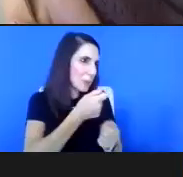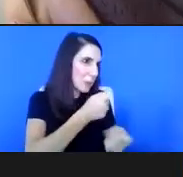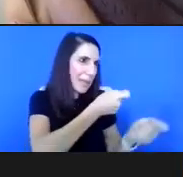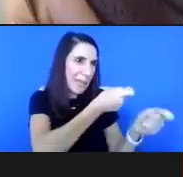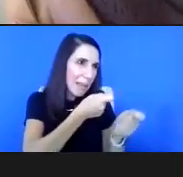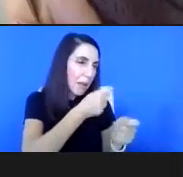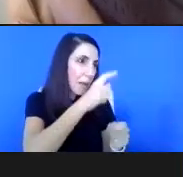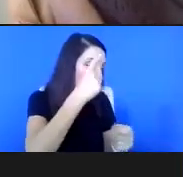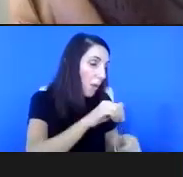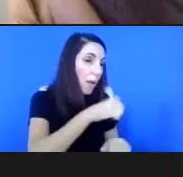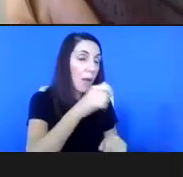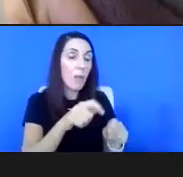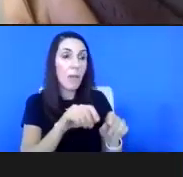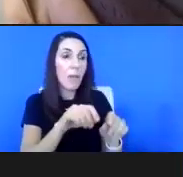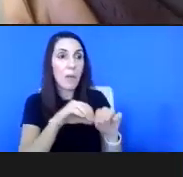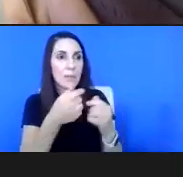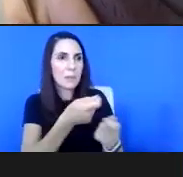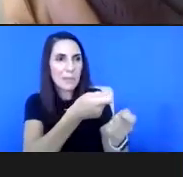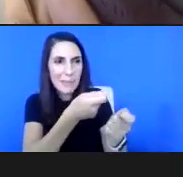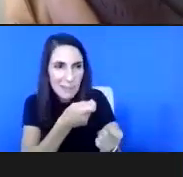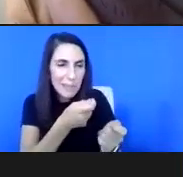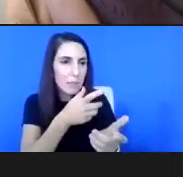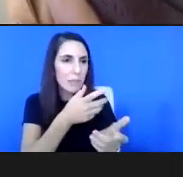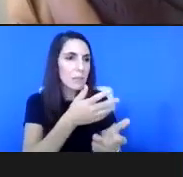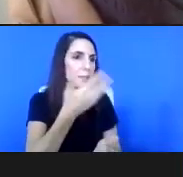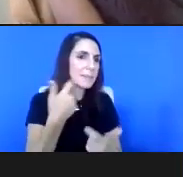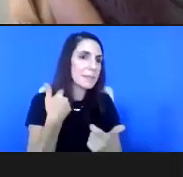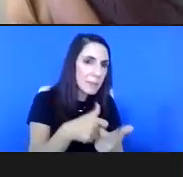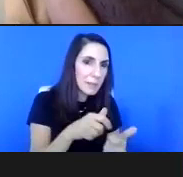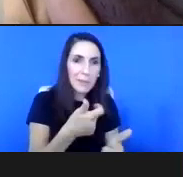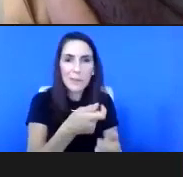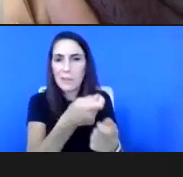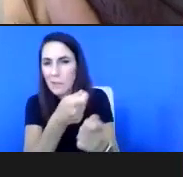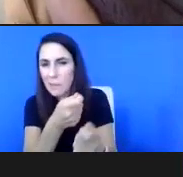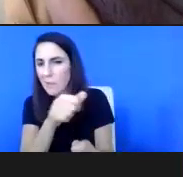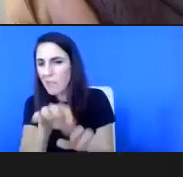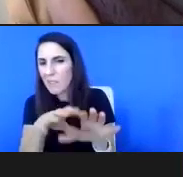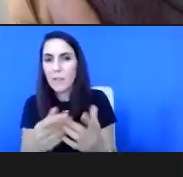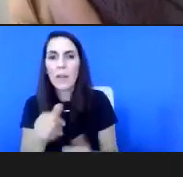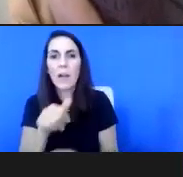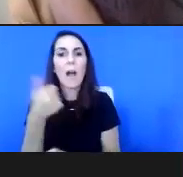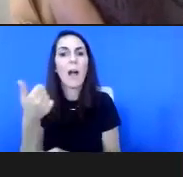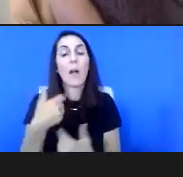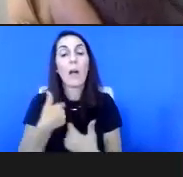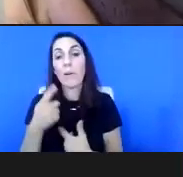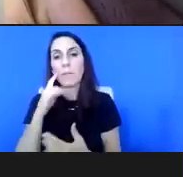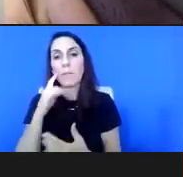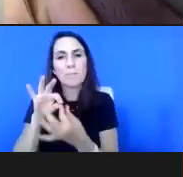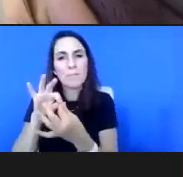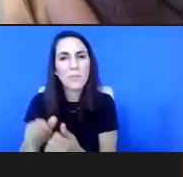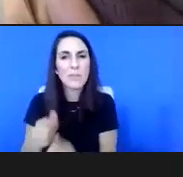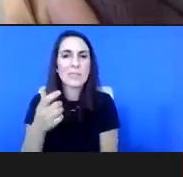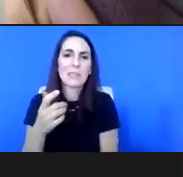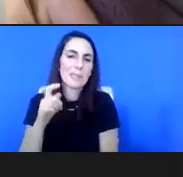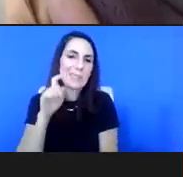racial and ethnic minorities. PrideNet does outreach to sexual and gender minorities. And there's other groups